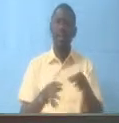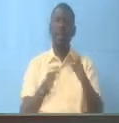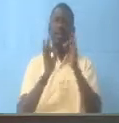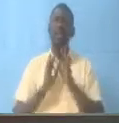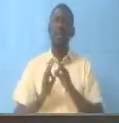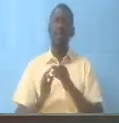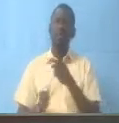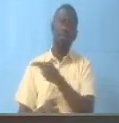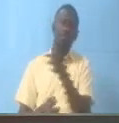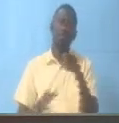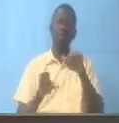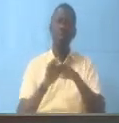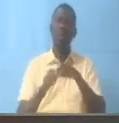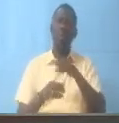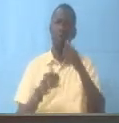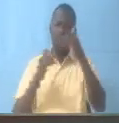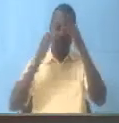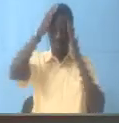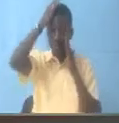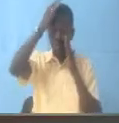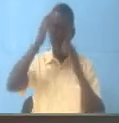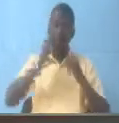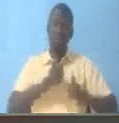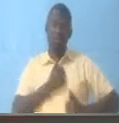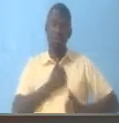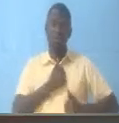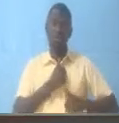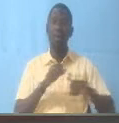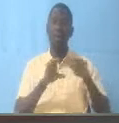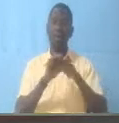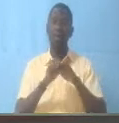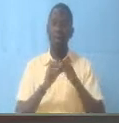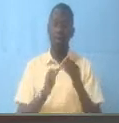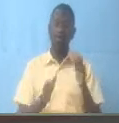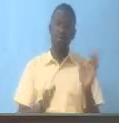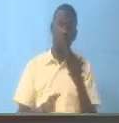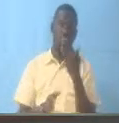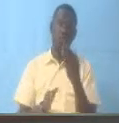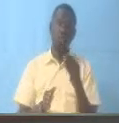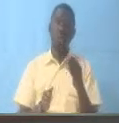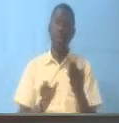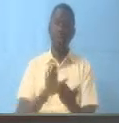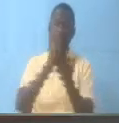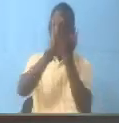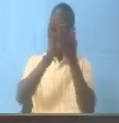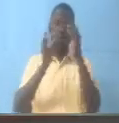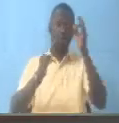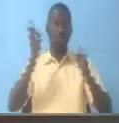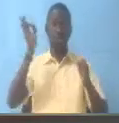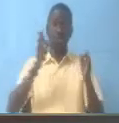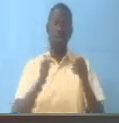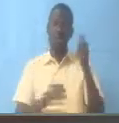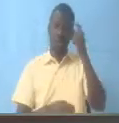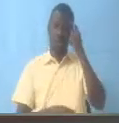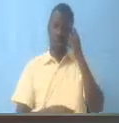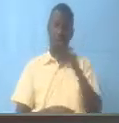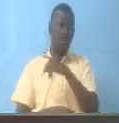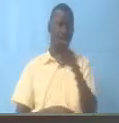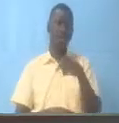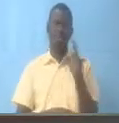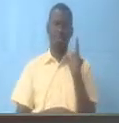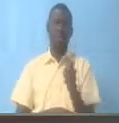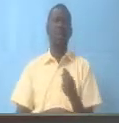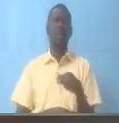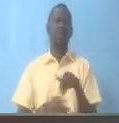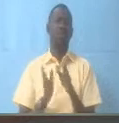security forces before courts, before the law. I think they didn't like that. Because the president, I